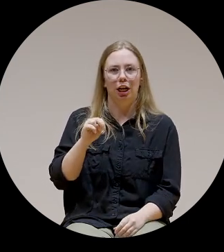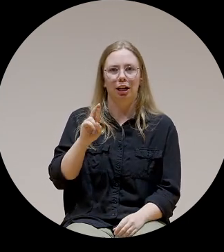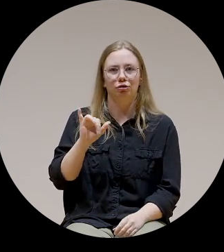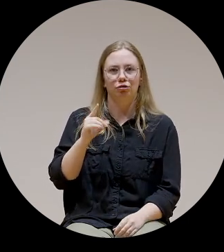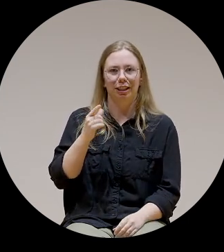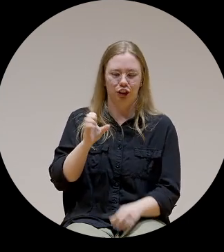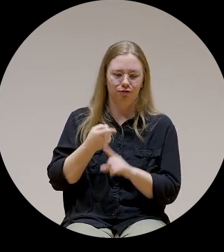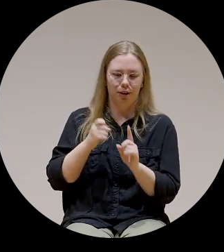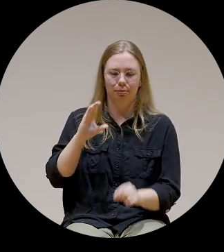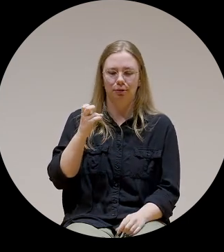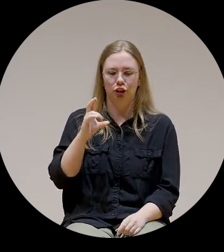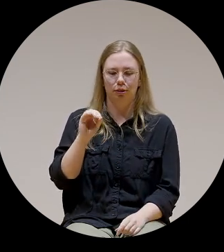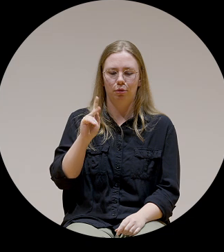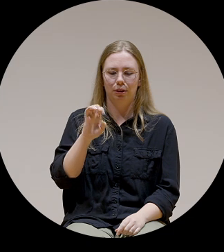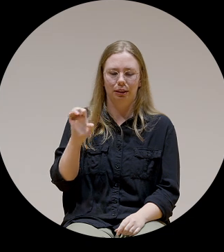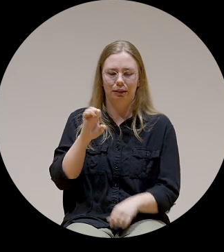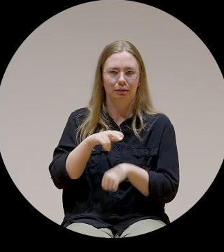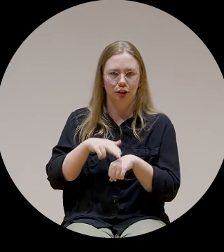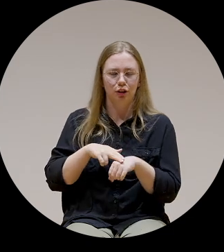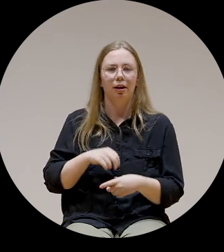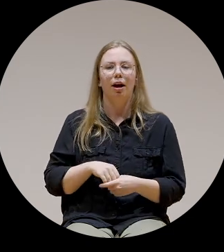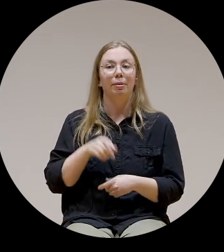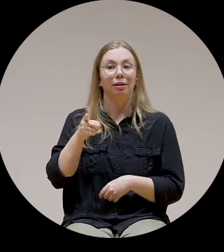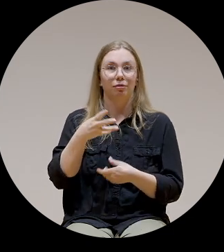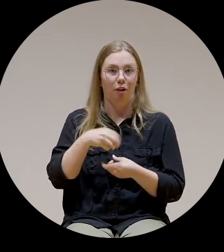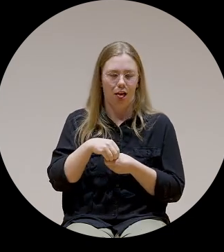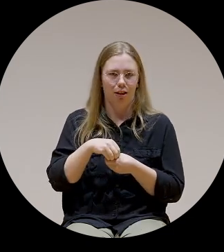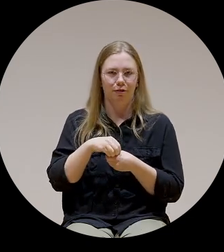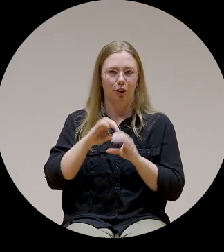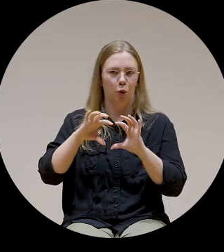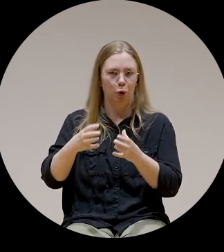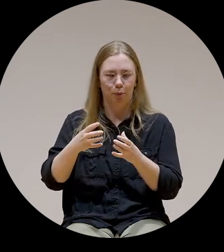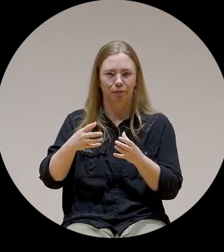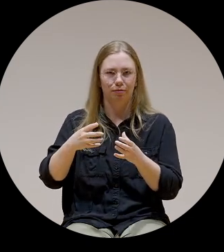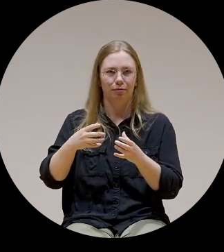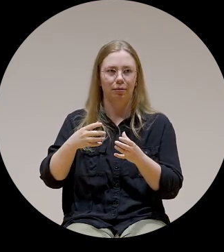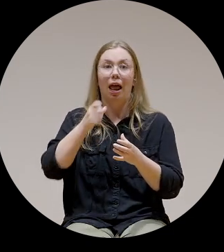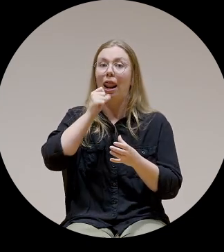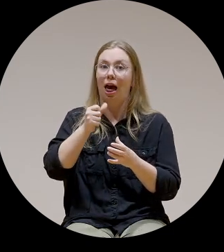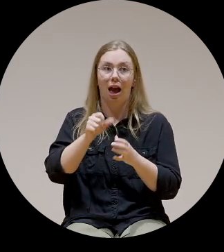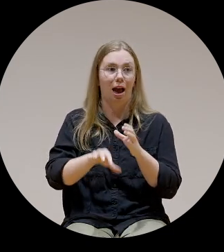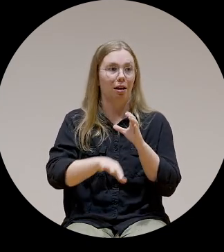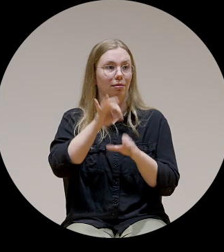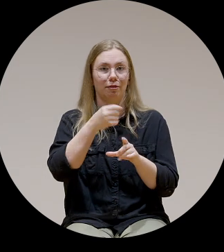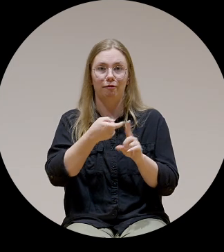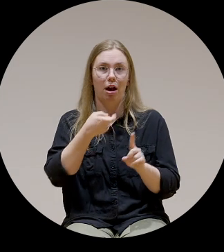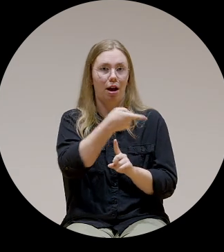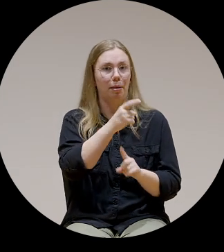he was part of a party who were not elected or chosen by the Cherokee